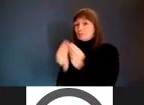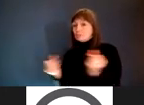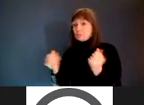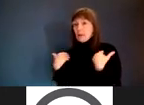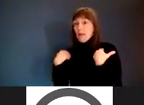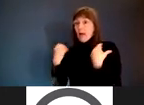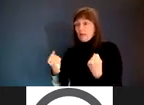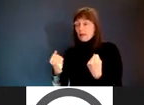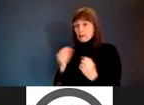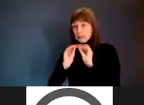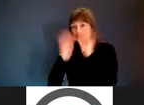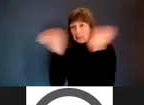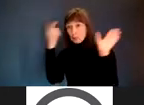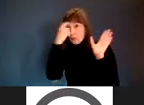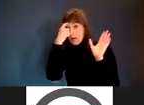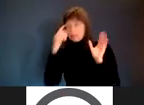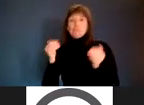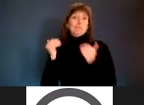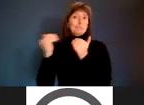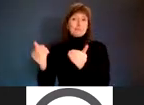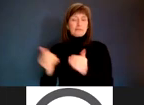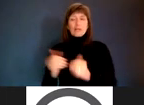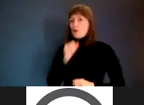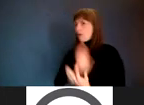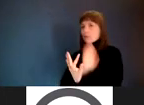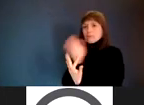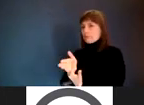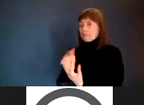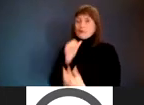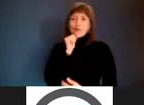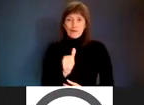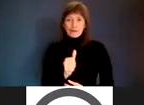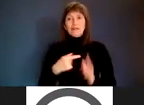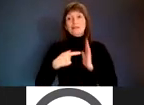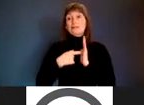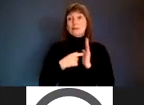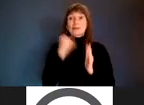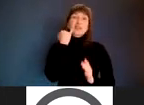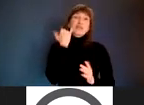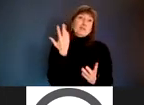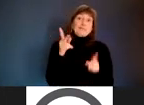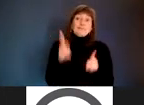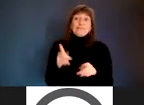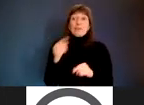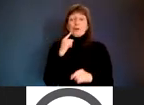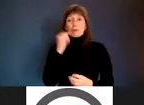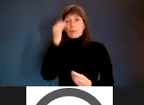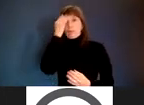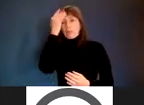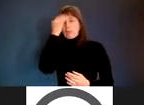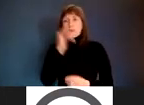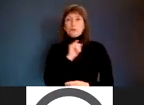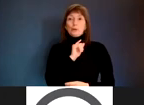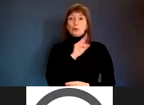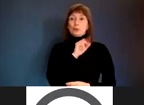the assessment. So if there were adult protection concerns with an adult who was experiencing, say, a form of delirium from a UTI, for